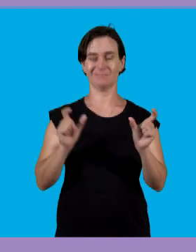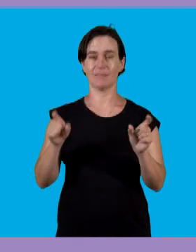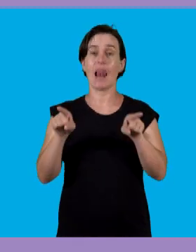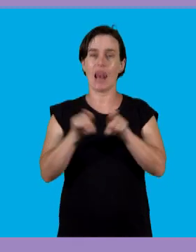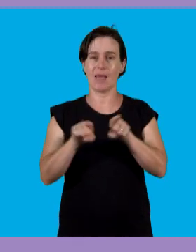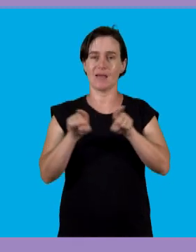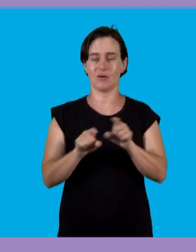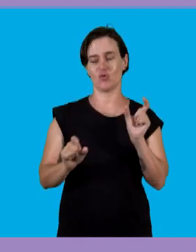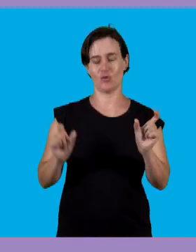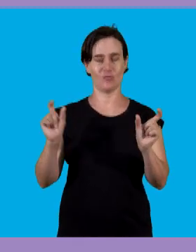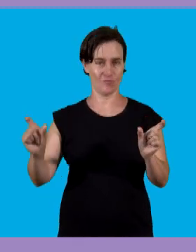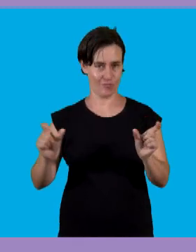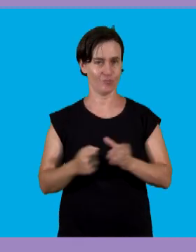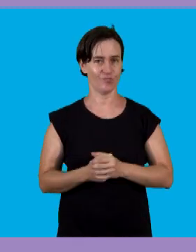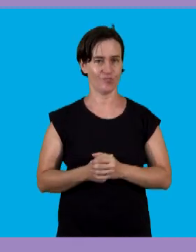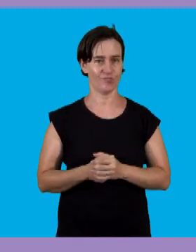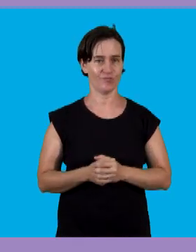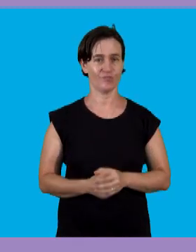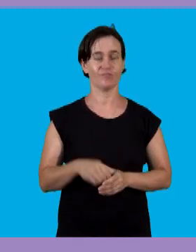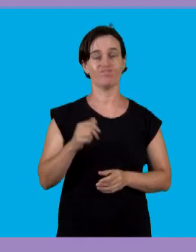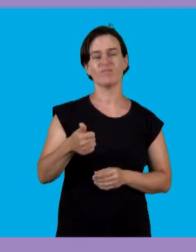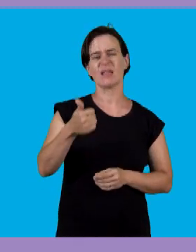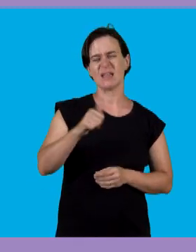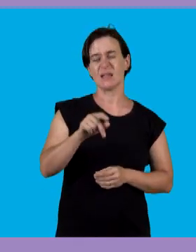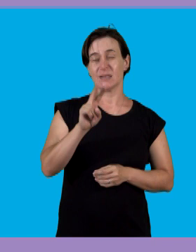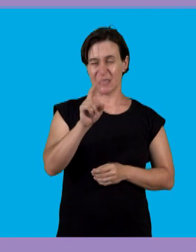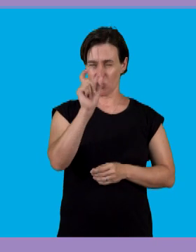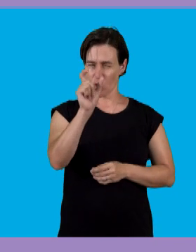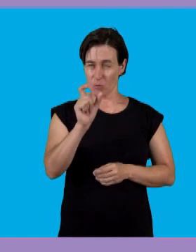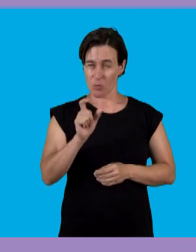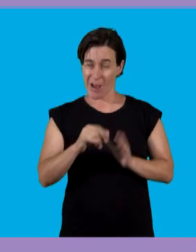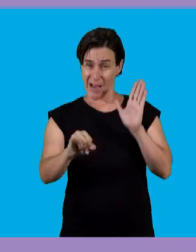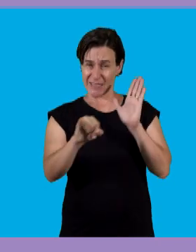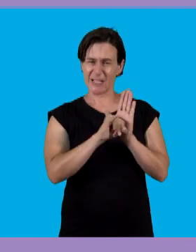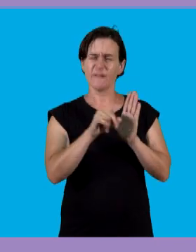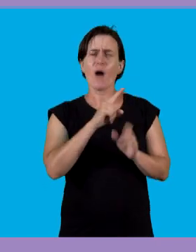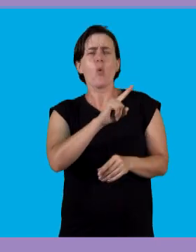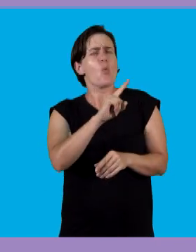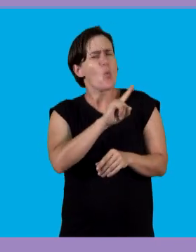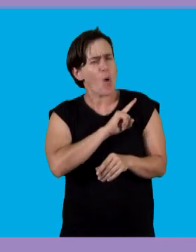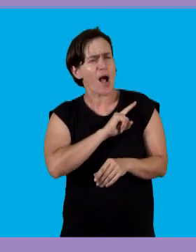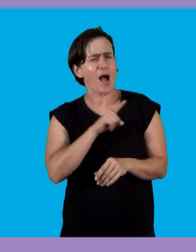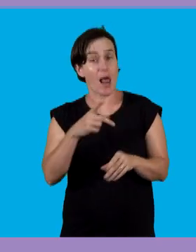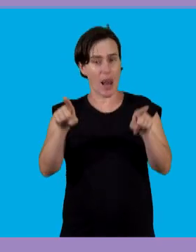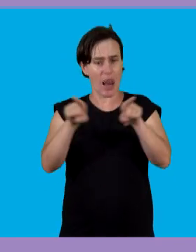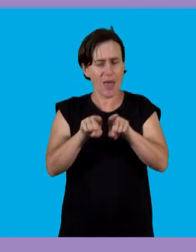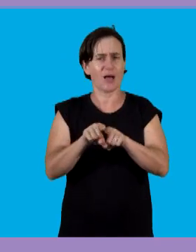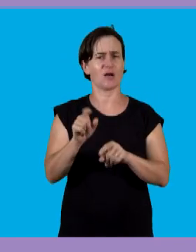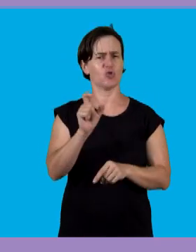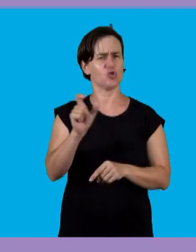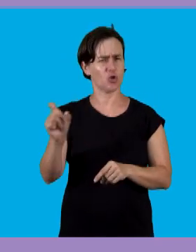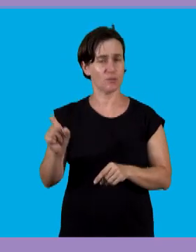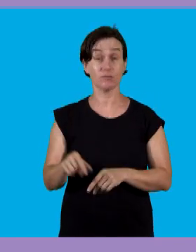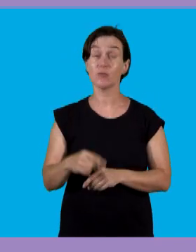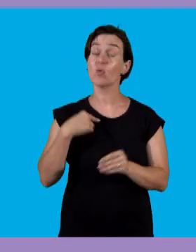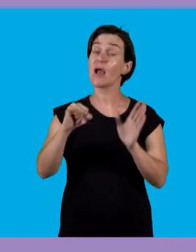two are like terms. Now let's look at the following terms and identify why they are like terms. Remember,